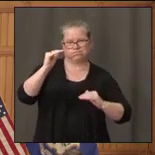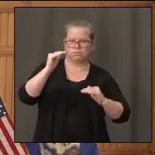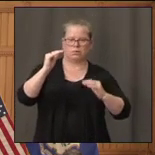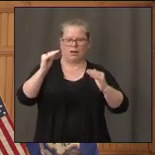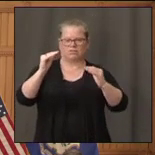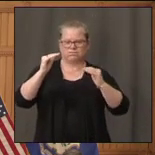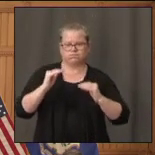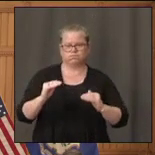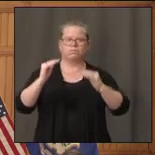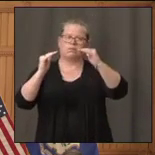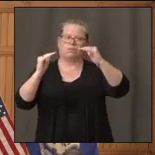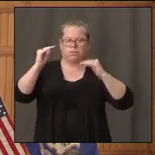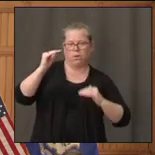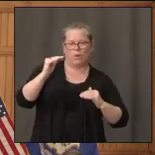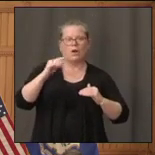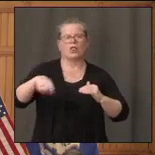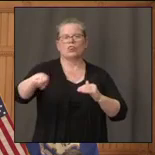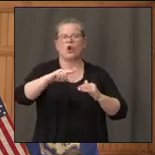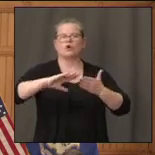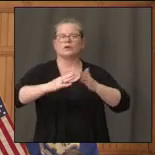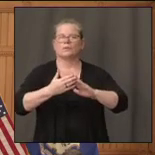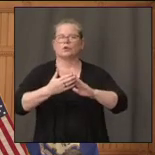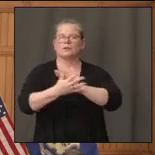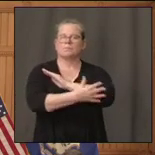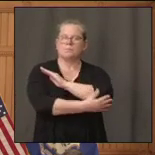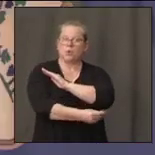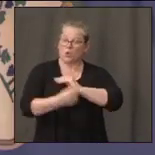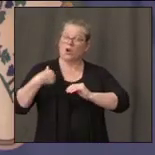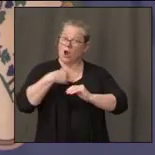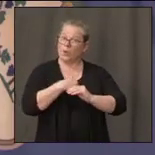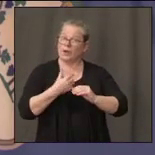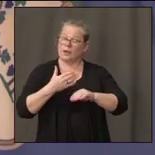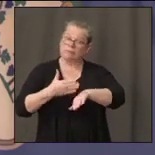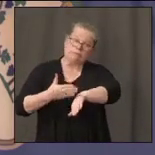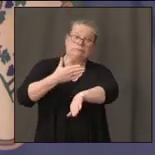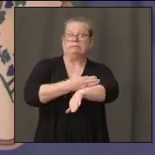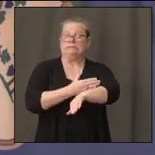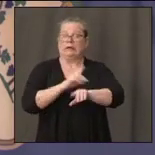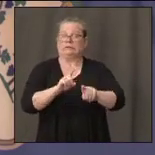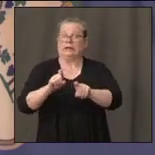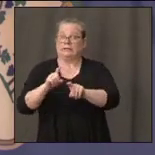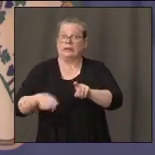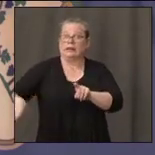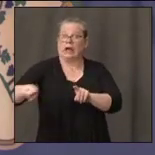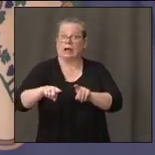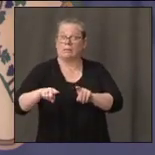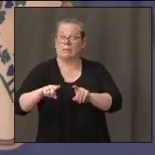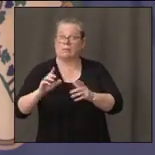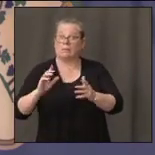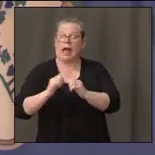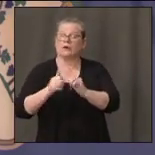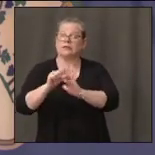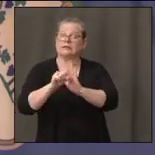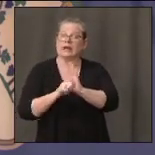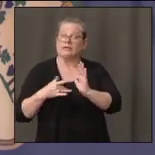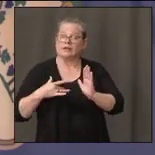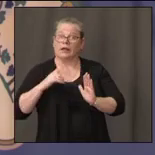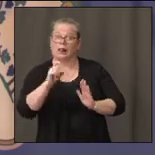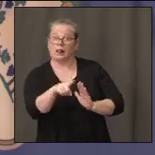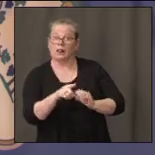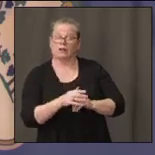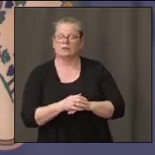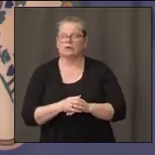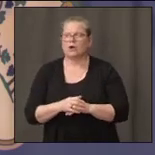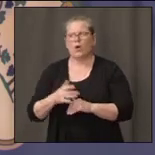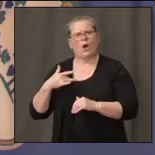that? I think we're doing a much better job of testing the underserved communities. As we've said